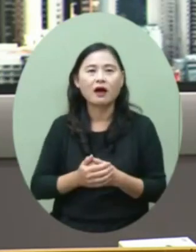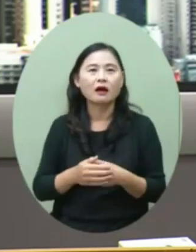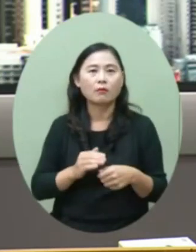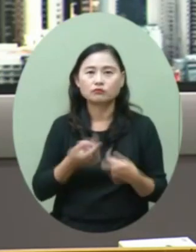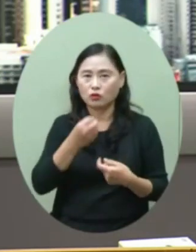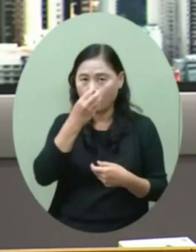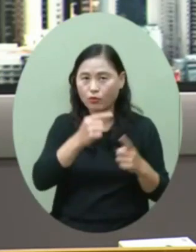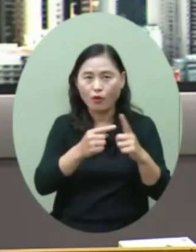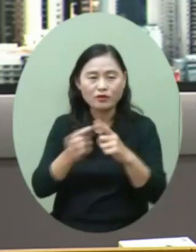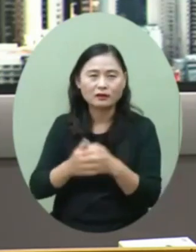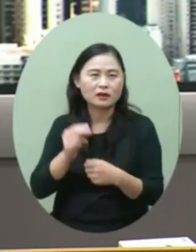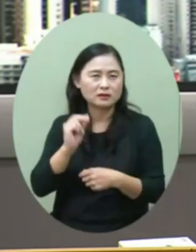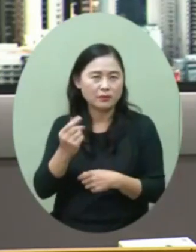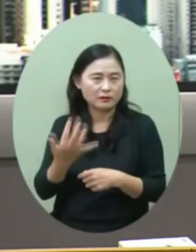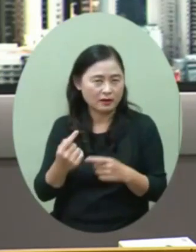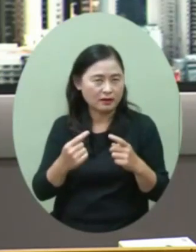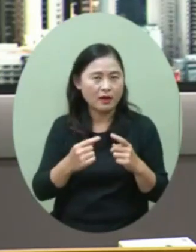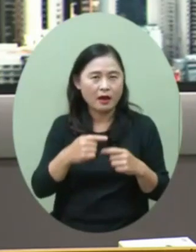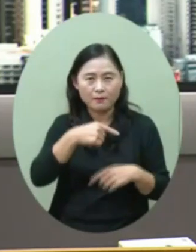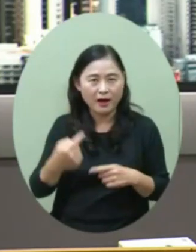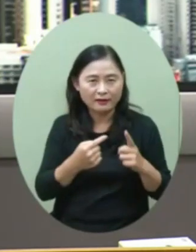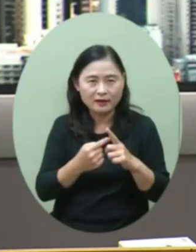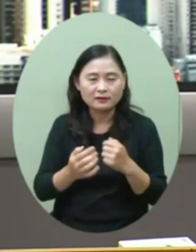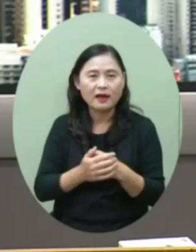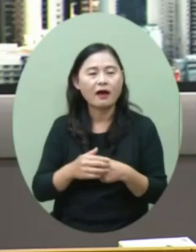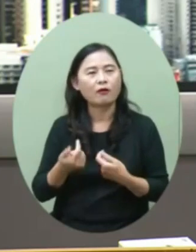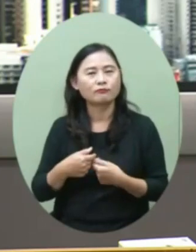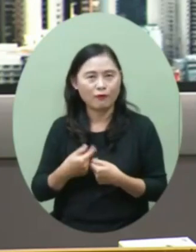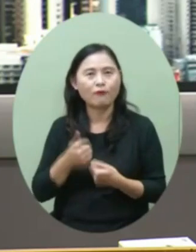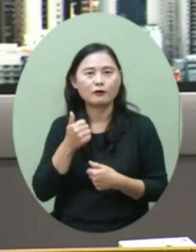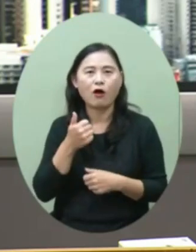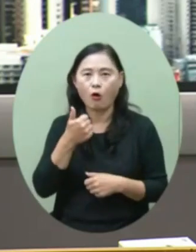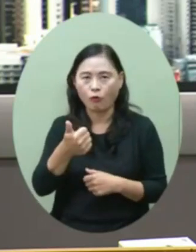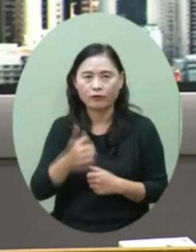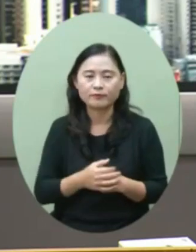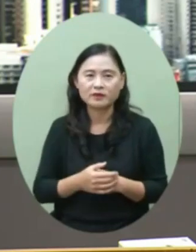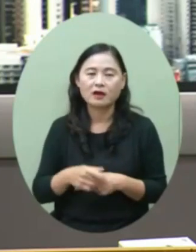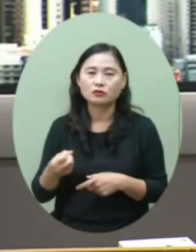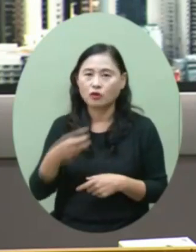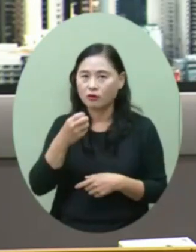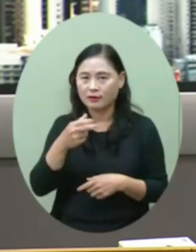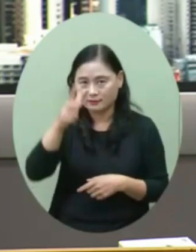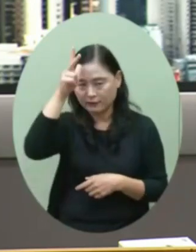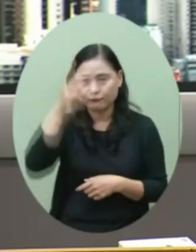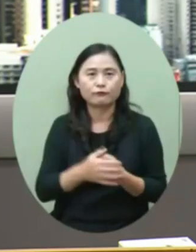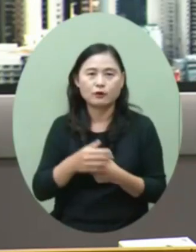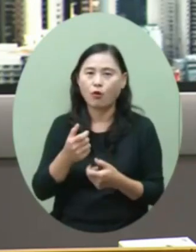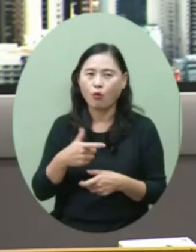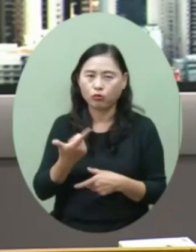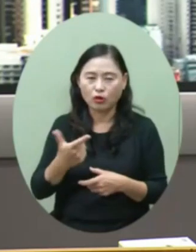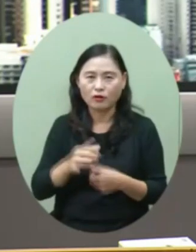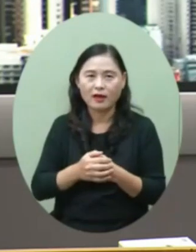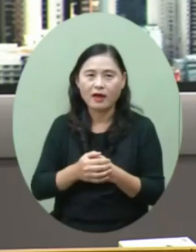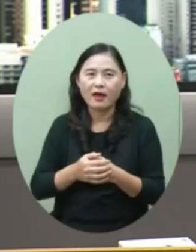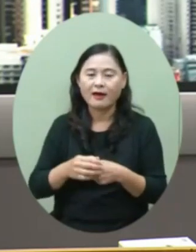stability restored, that is good news to the 7+ million people in Hong Kong. Of course, the SF government will also take various steps